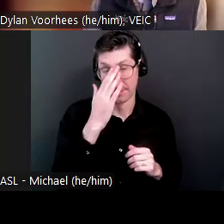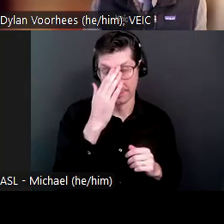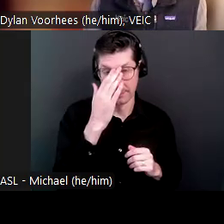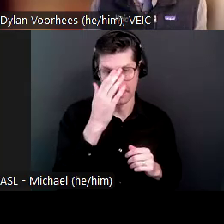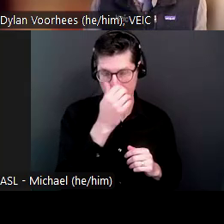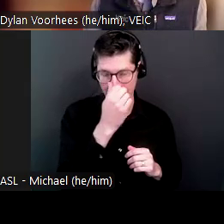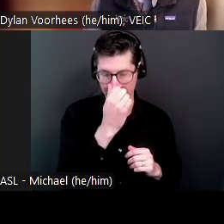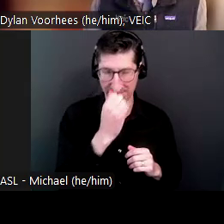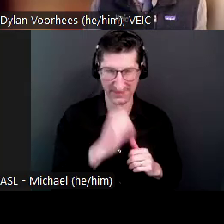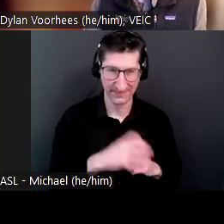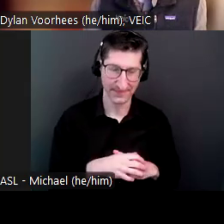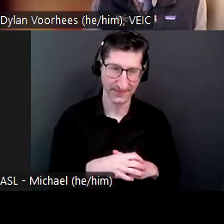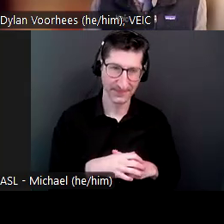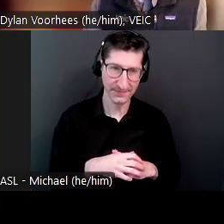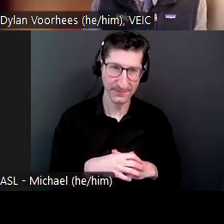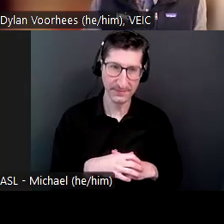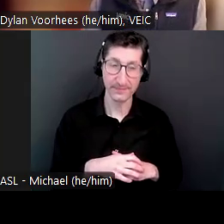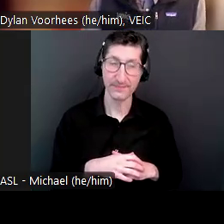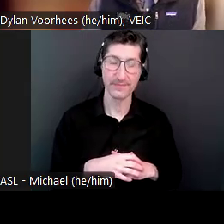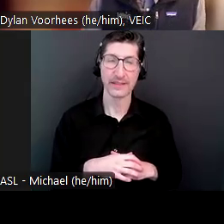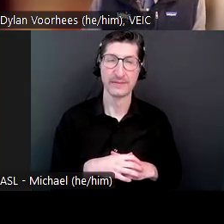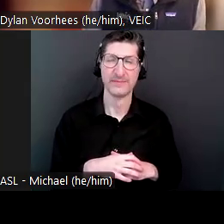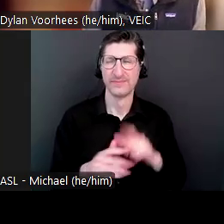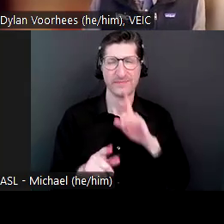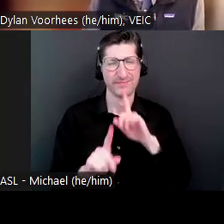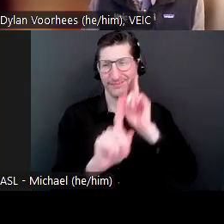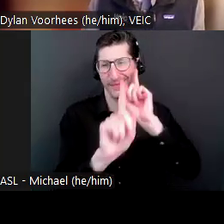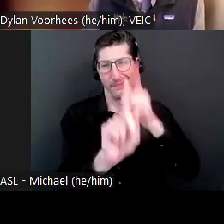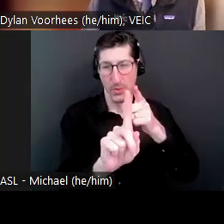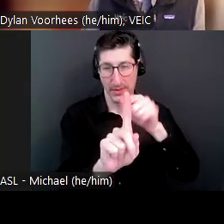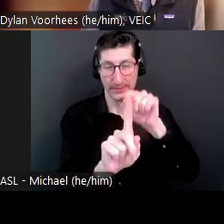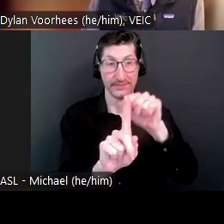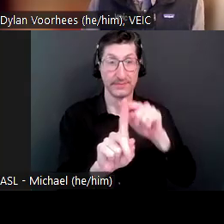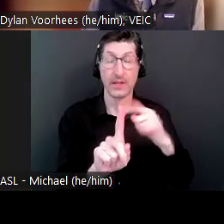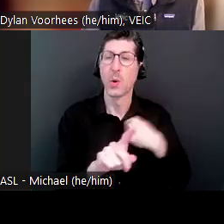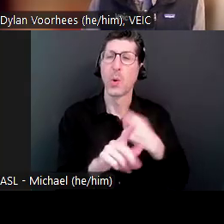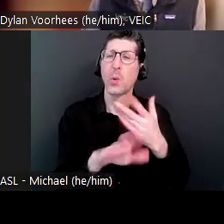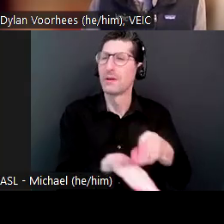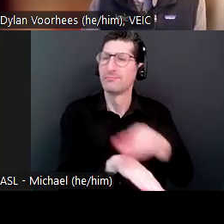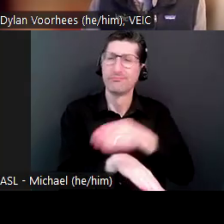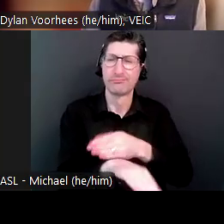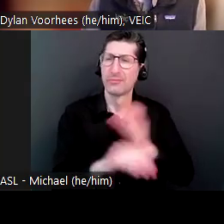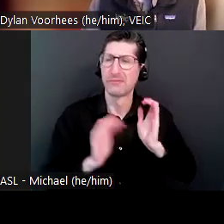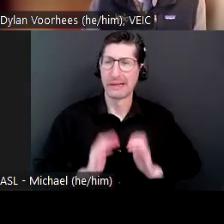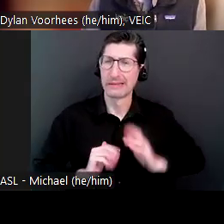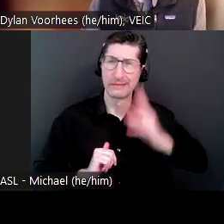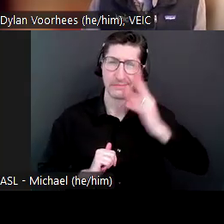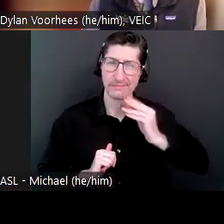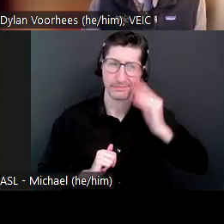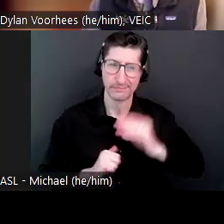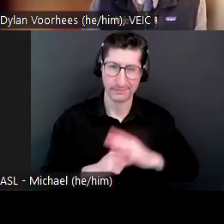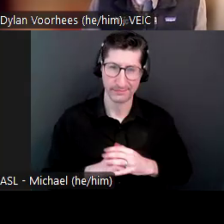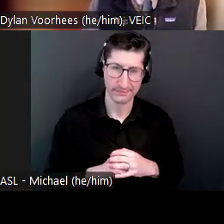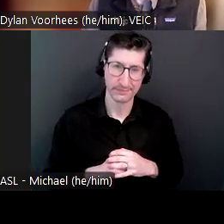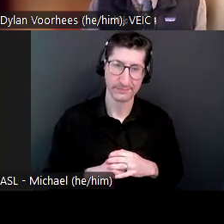by noting that a core objective is to really enhance the customer journey. There's a slide here that